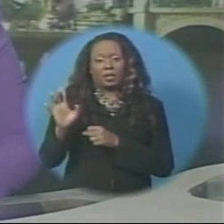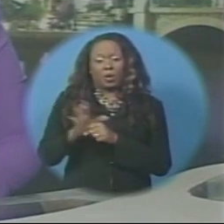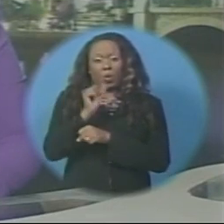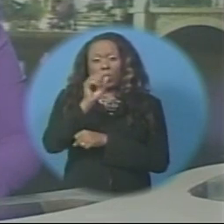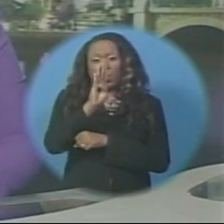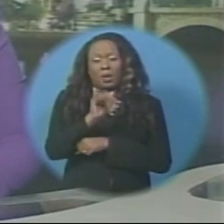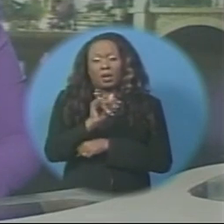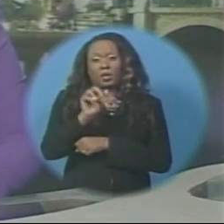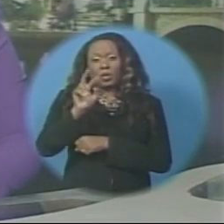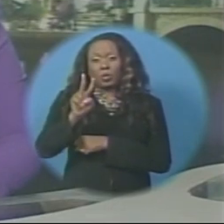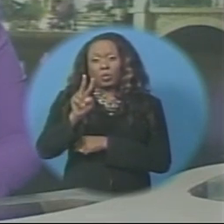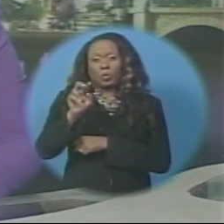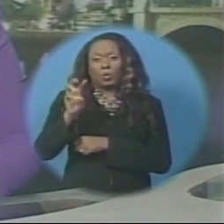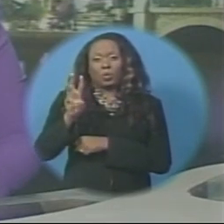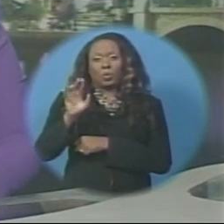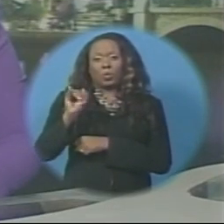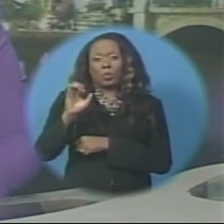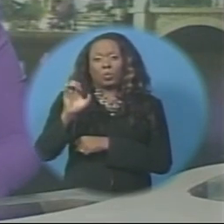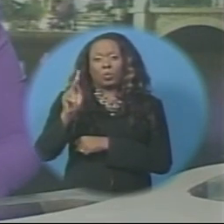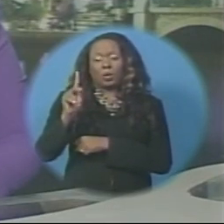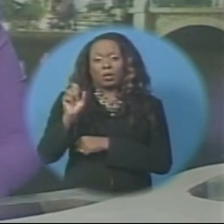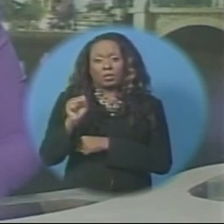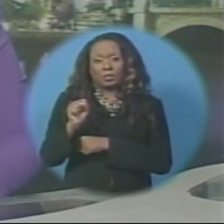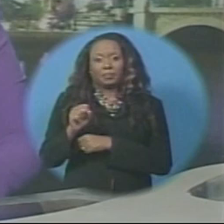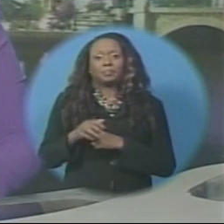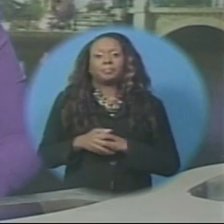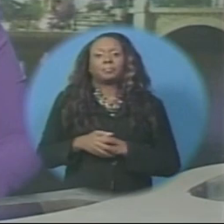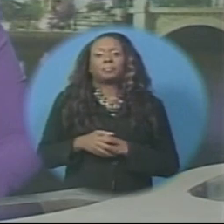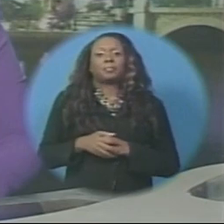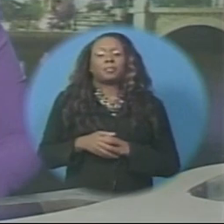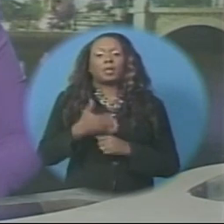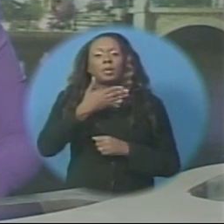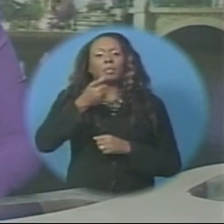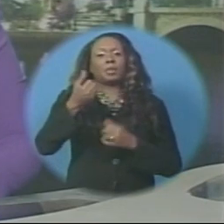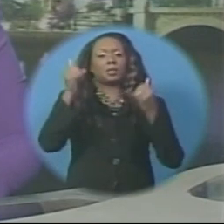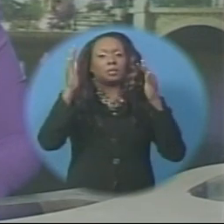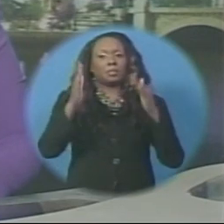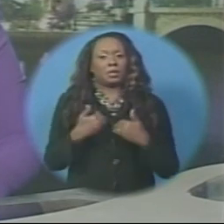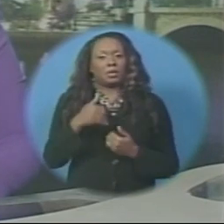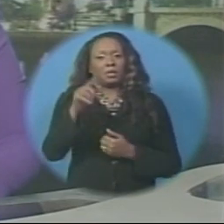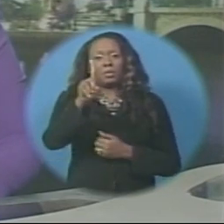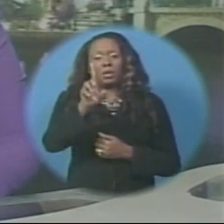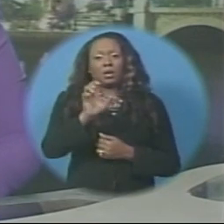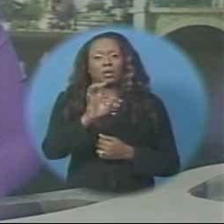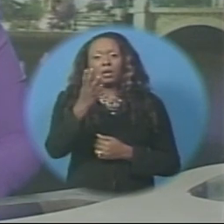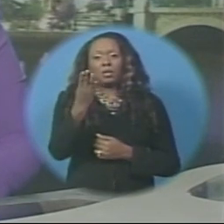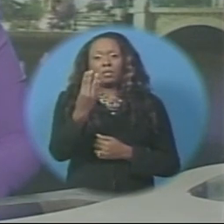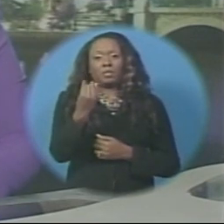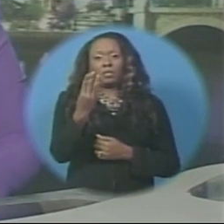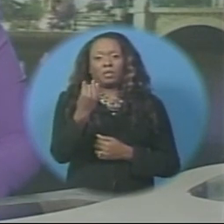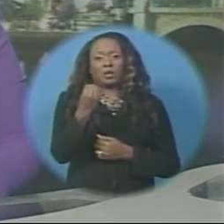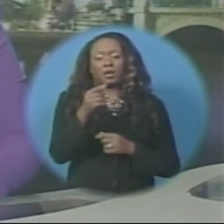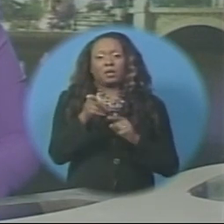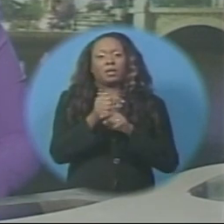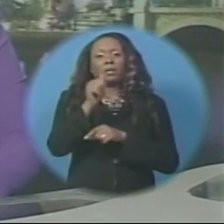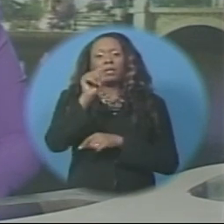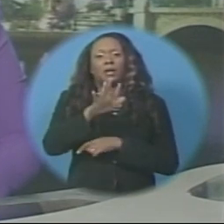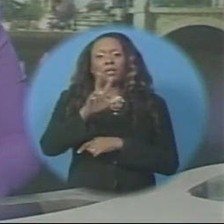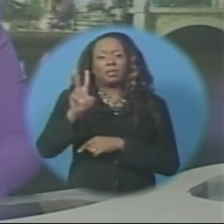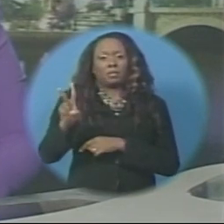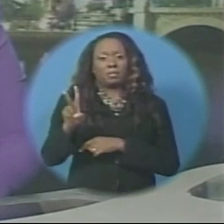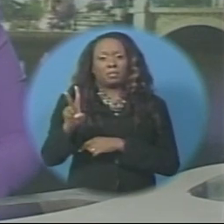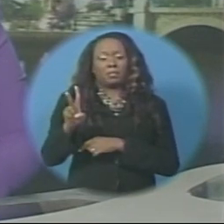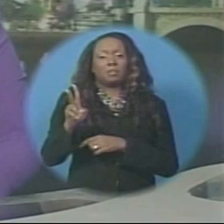to win by 2 wickets. Player of the match Ben McDermott slammed the first Big Bash century of the season. It was 114 of